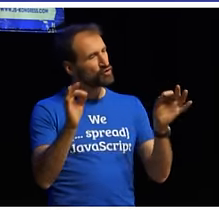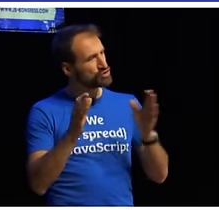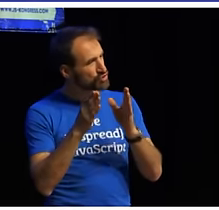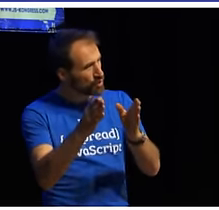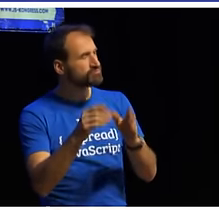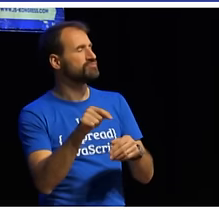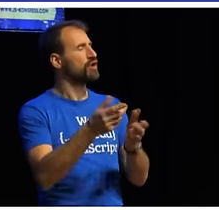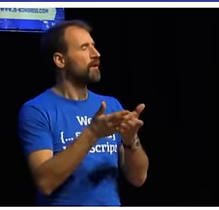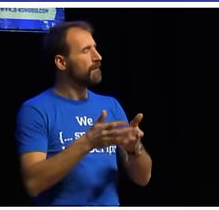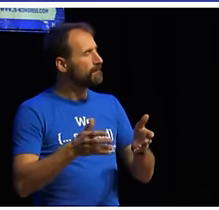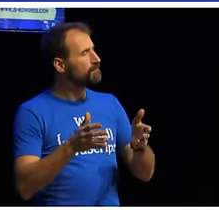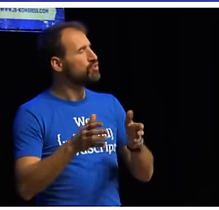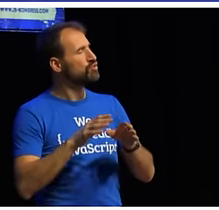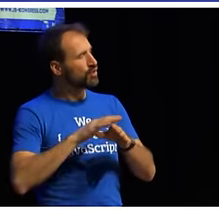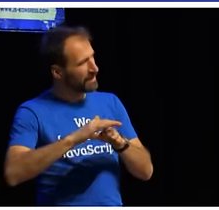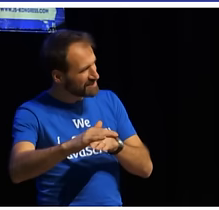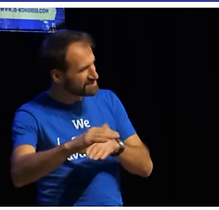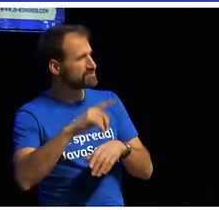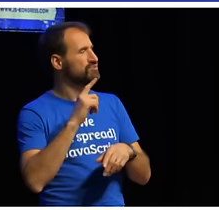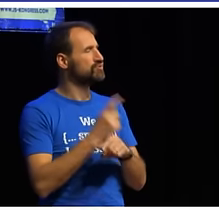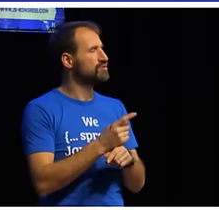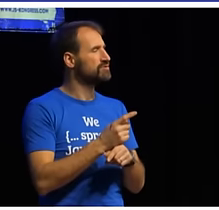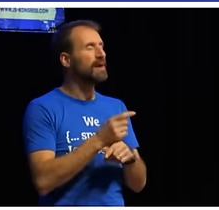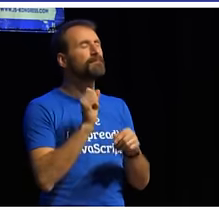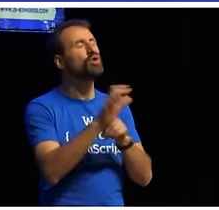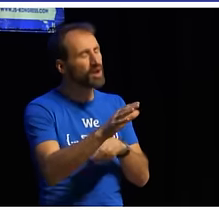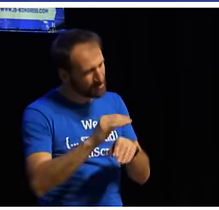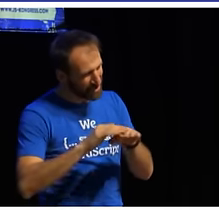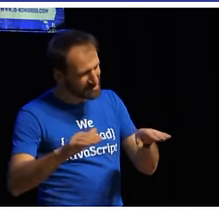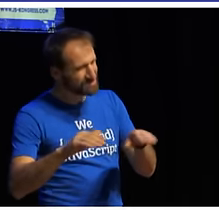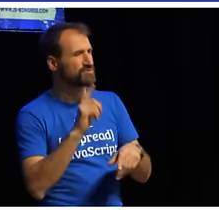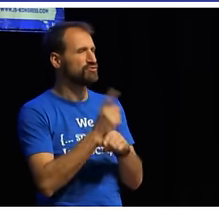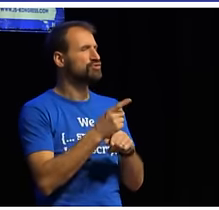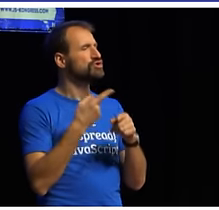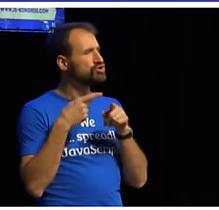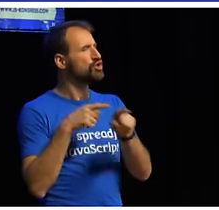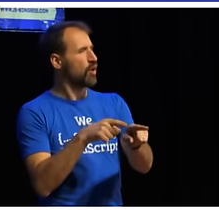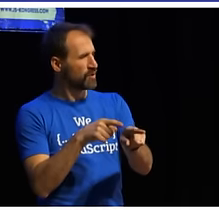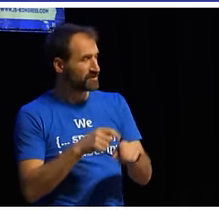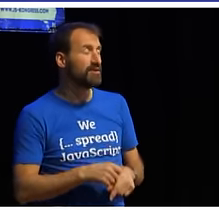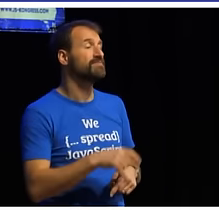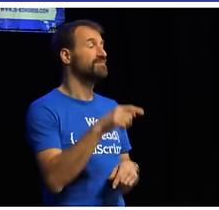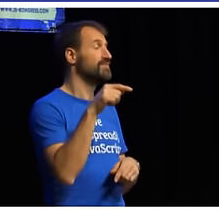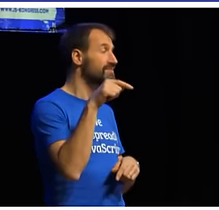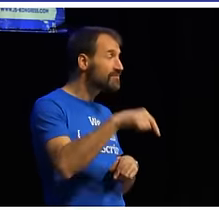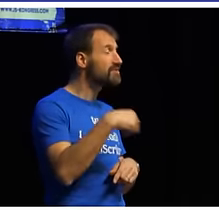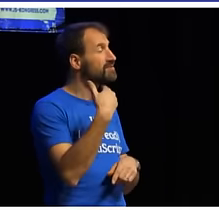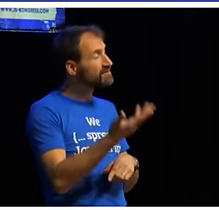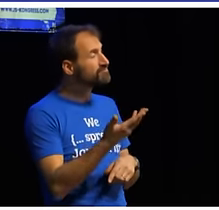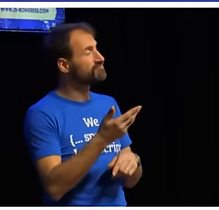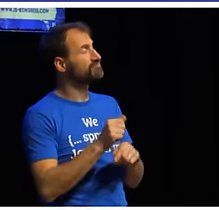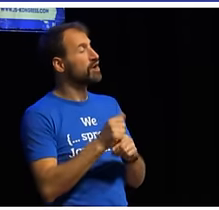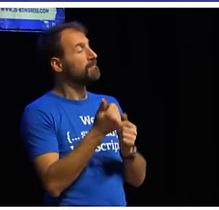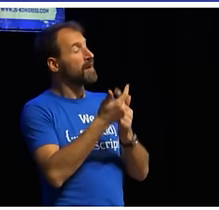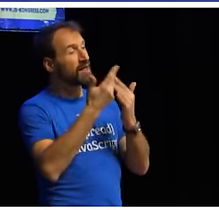pull-based and synchronous. And then we have iterators. They can emit multiple values. So functions